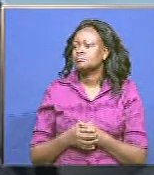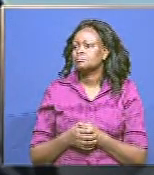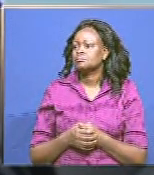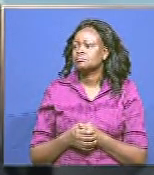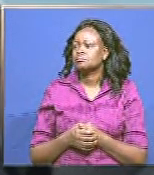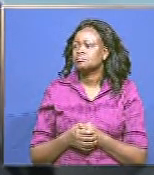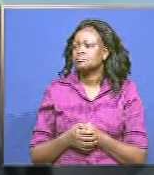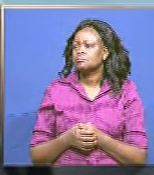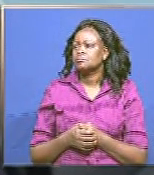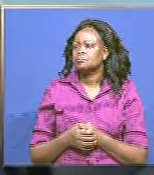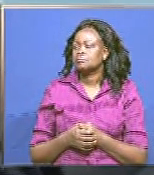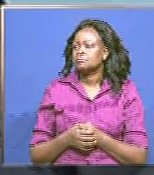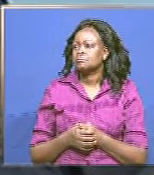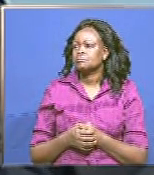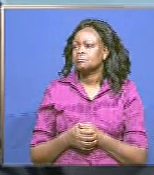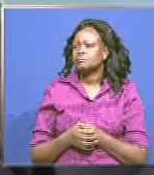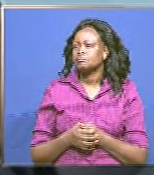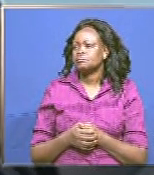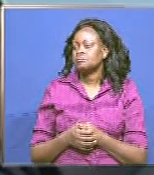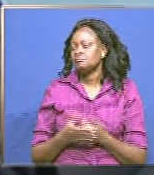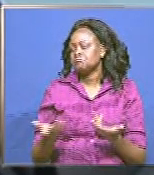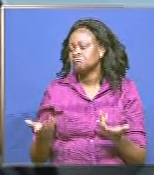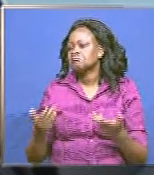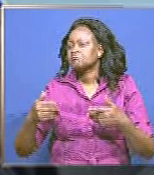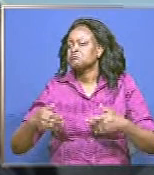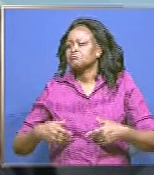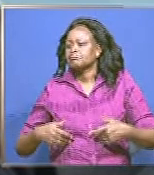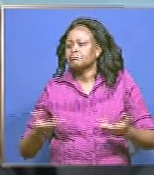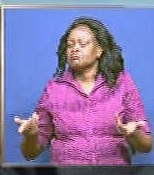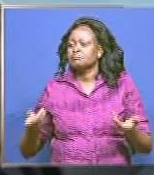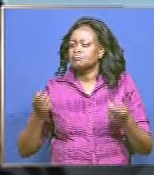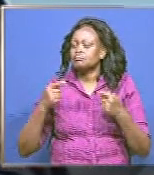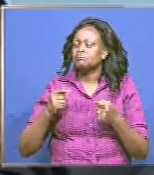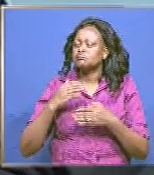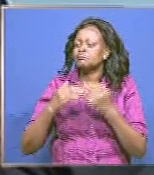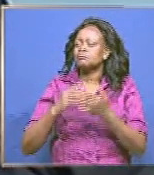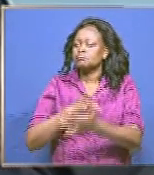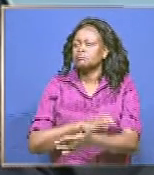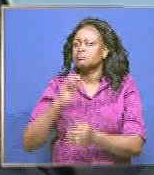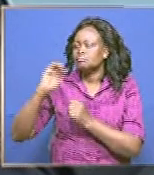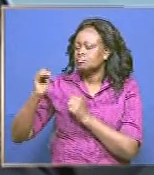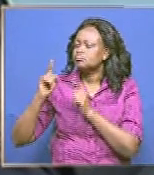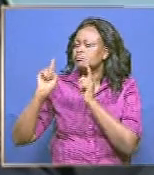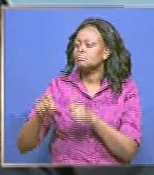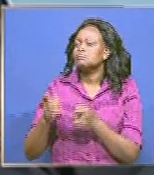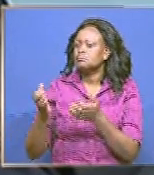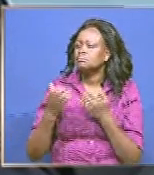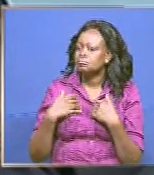We are still very young in trying to build capacities in counties. We still need to